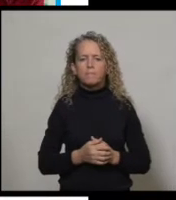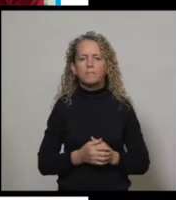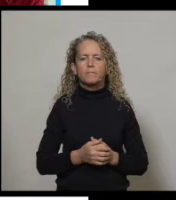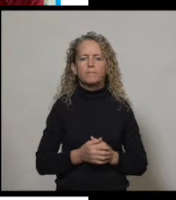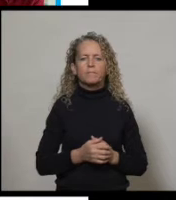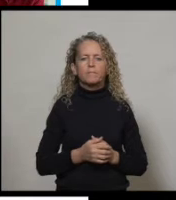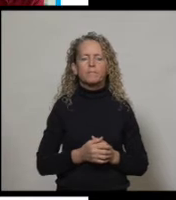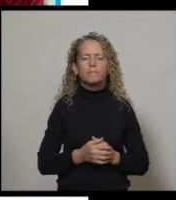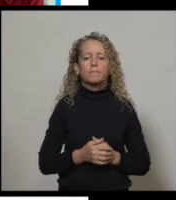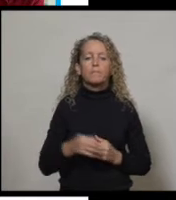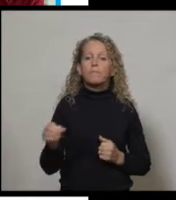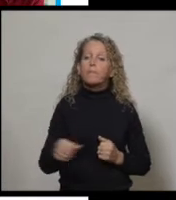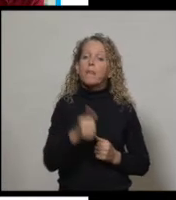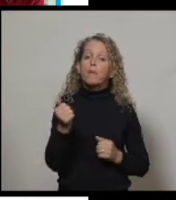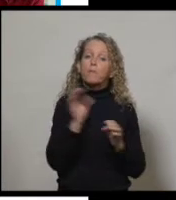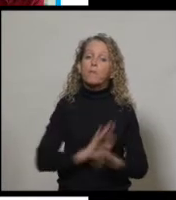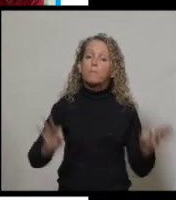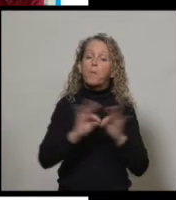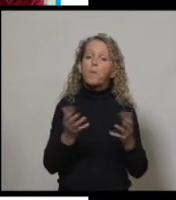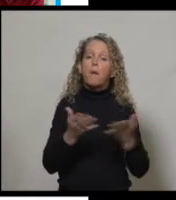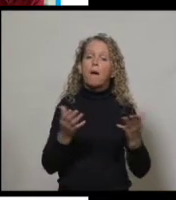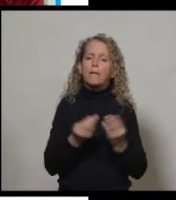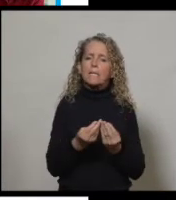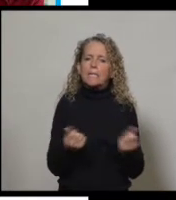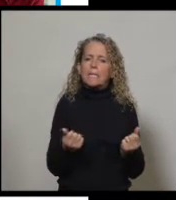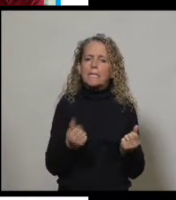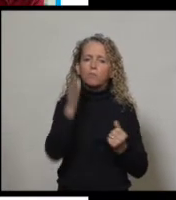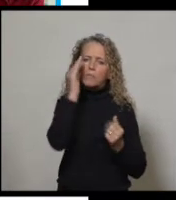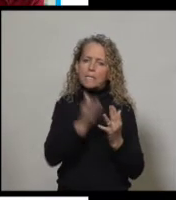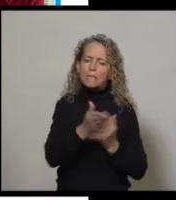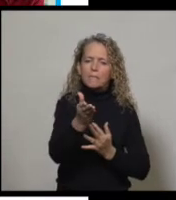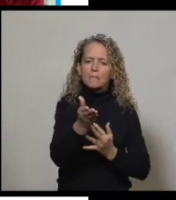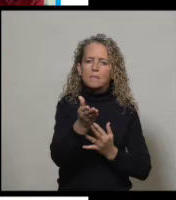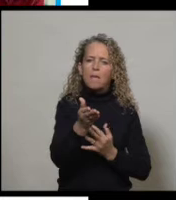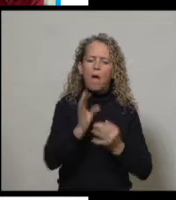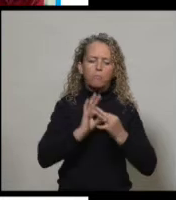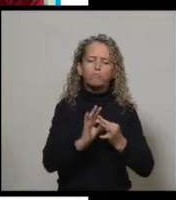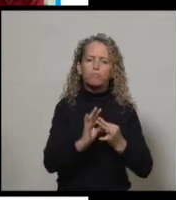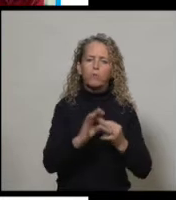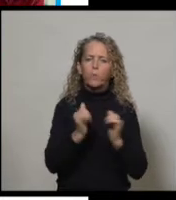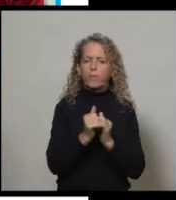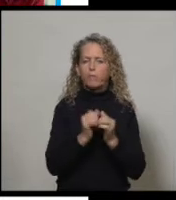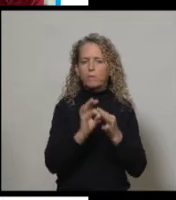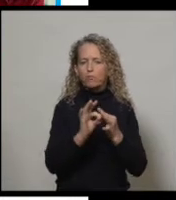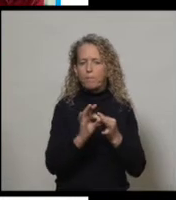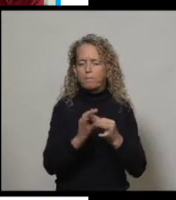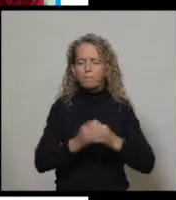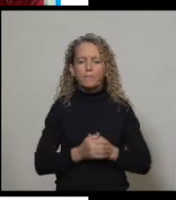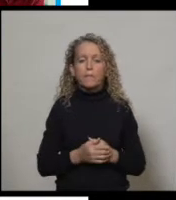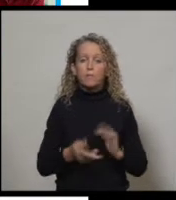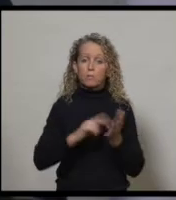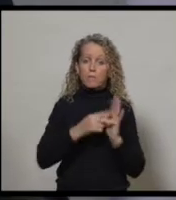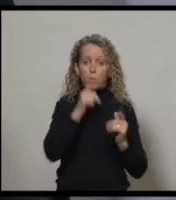Another big message that we want to get out there is healing and resilience building happens in relationships. So as people working in the school system, this